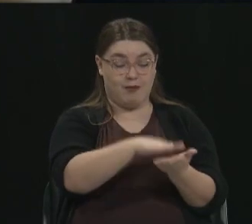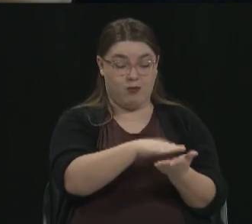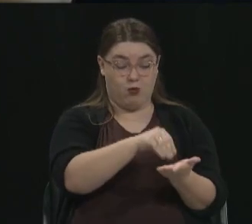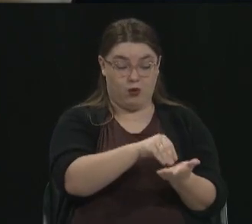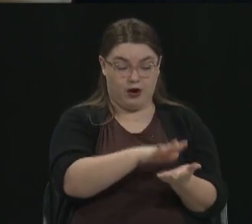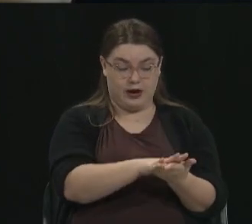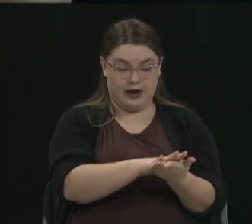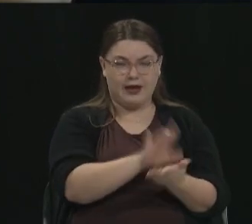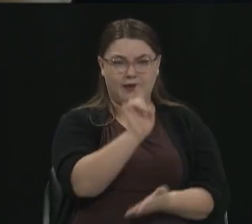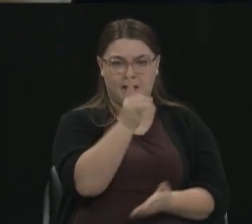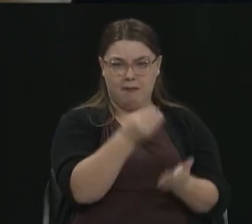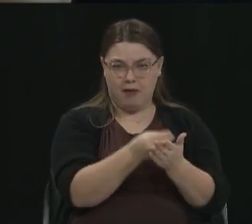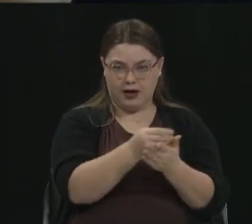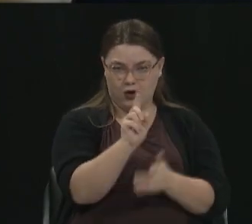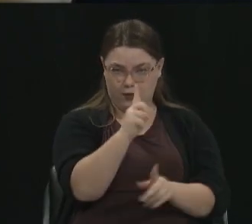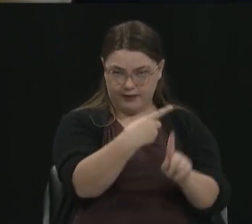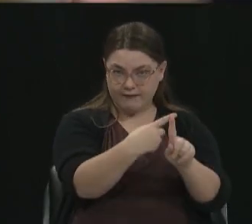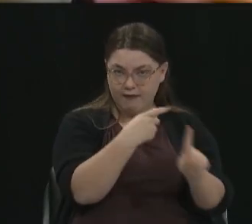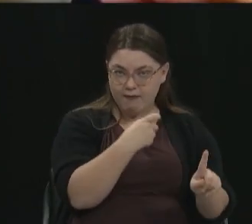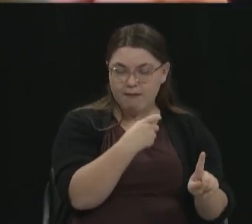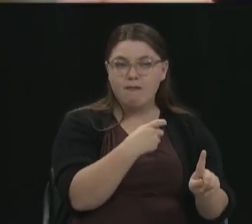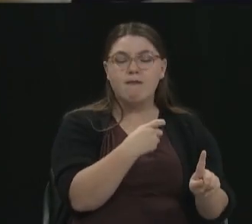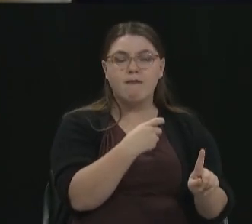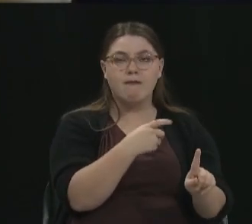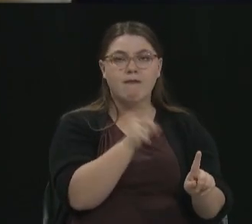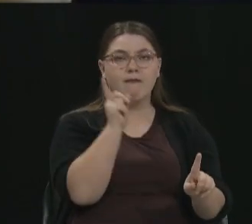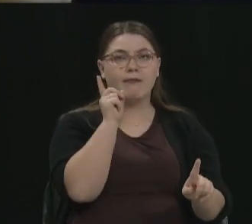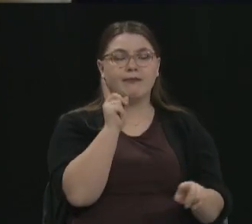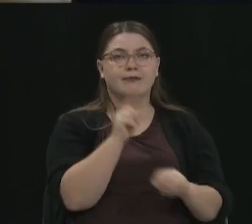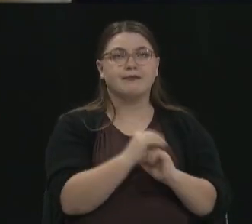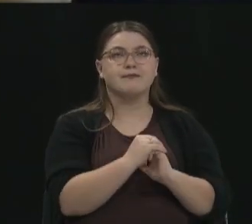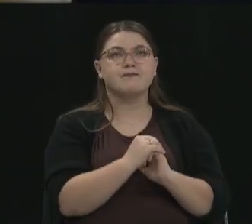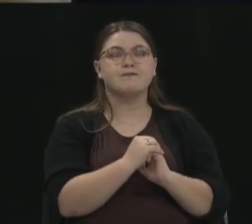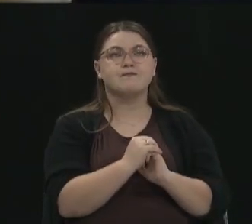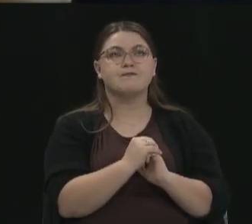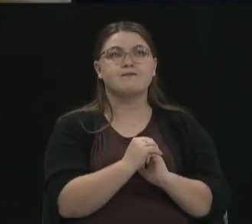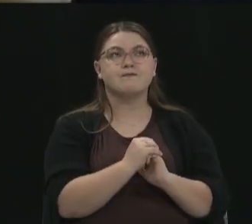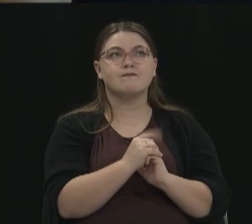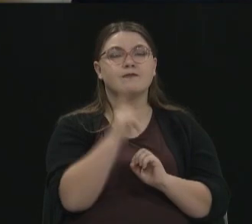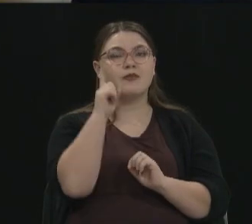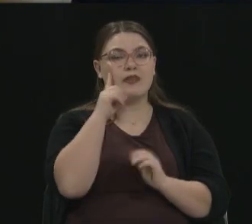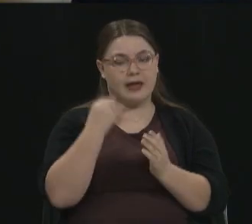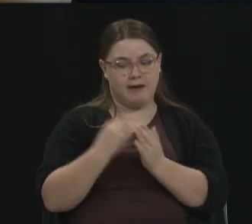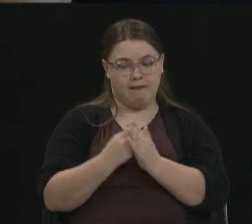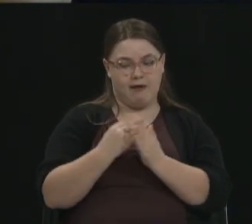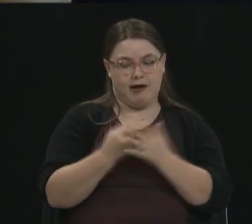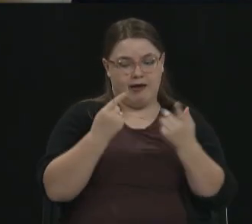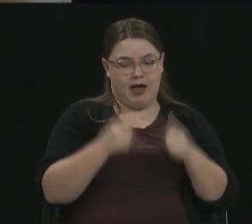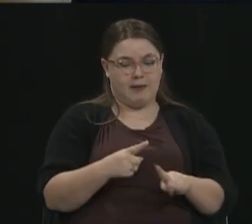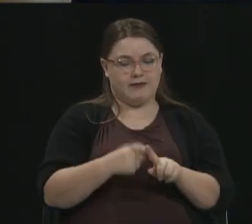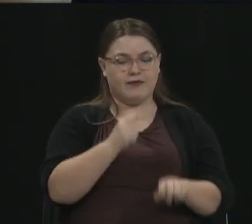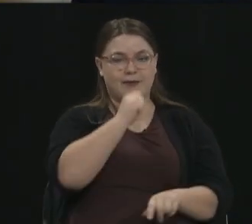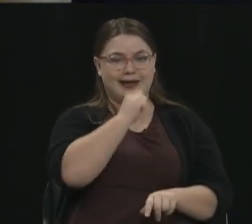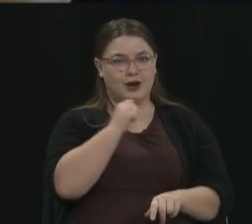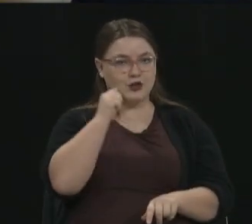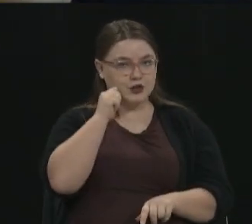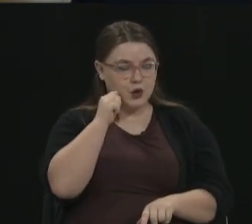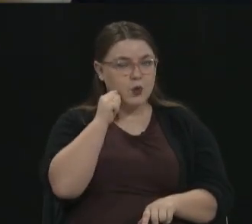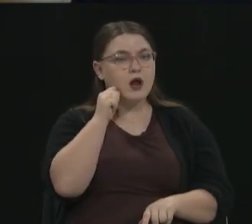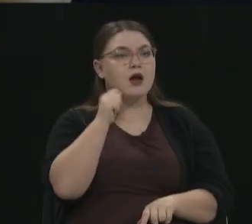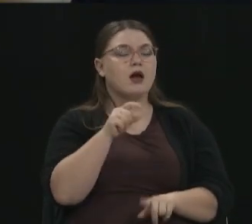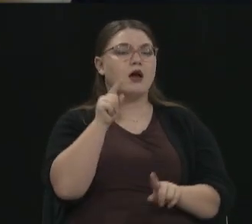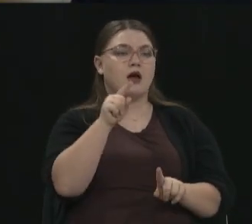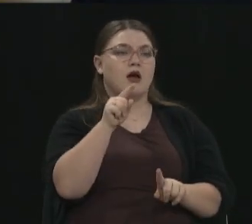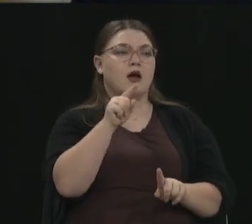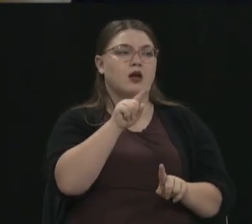that went through, because I'm trying to think of a case that I think it was money that got filtered from Arizona to California or vice versa,